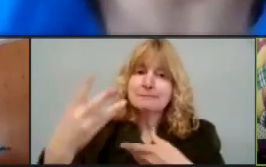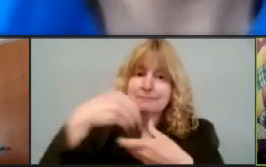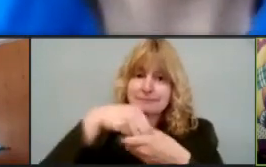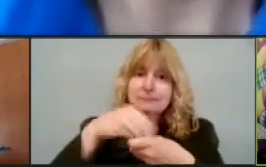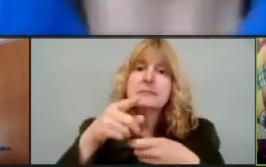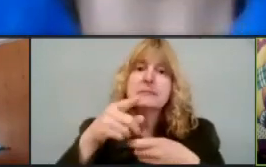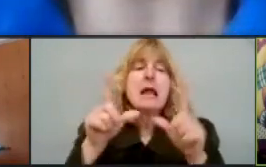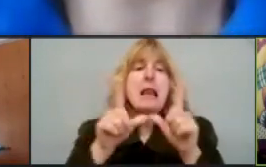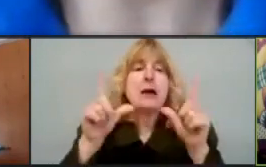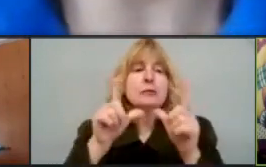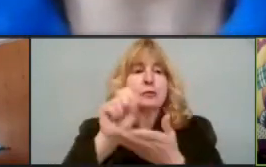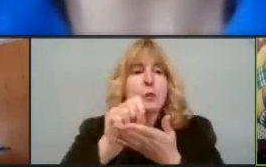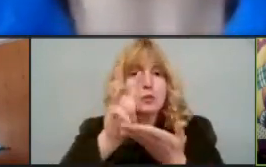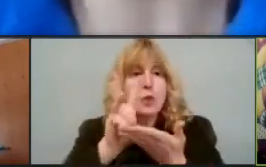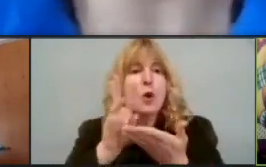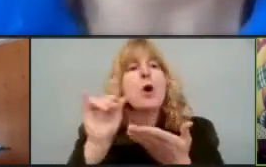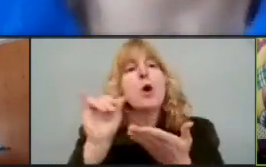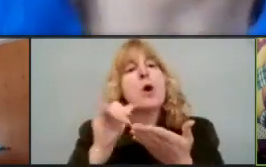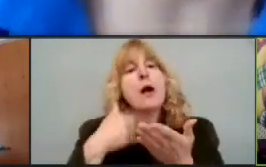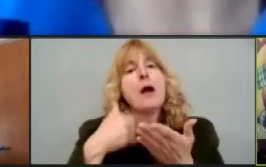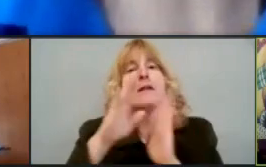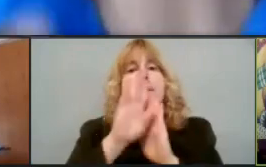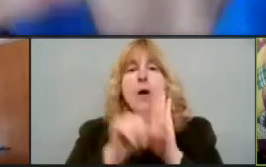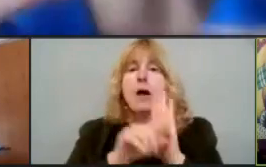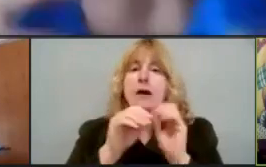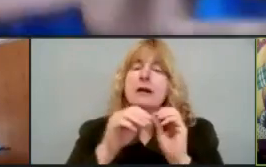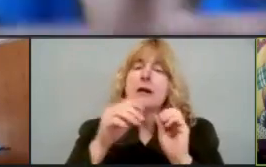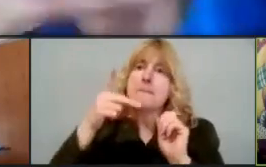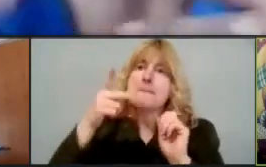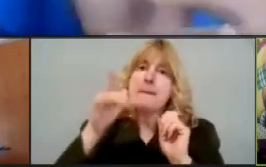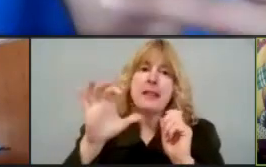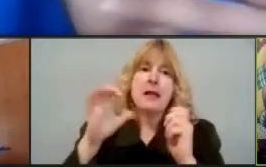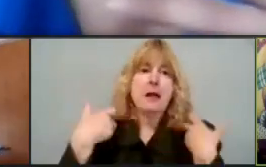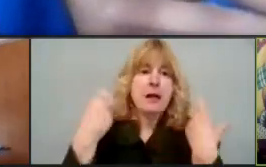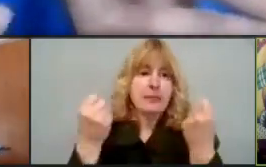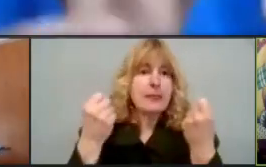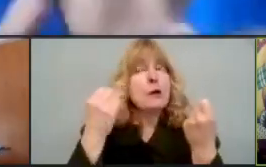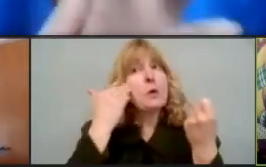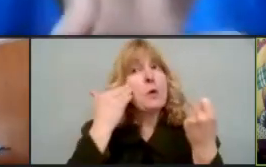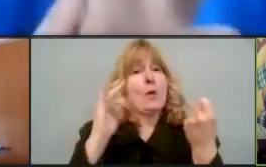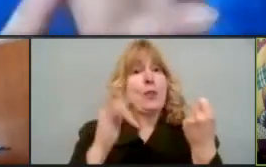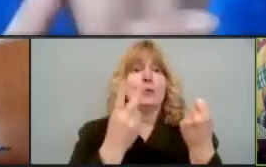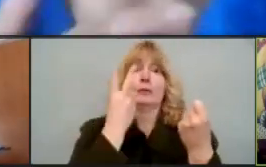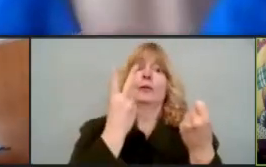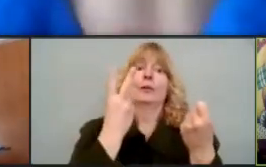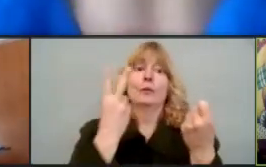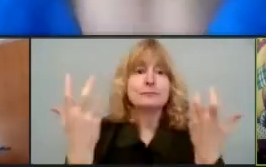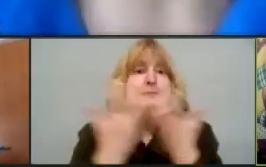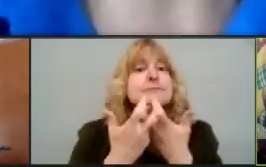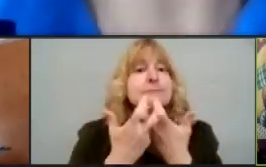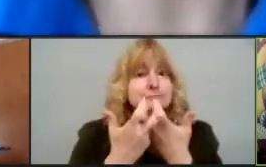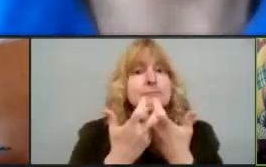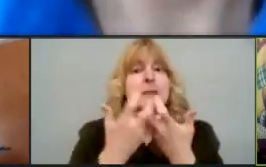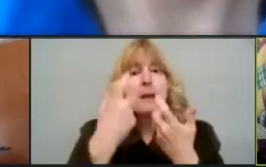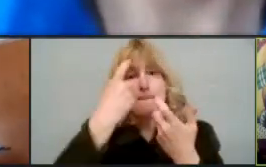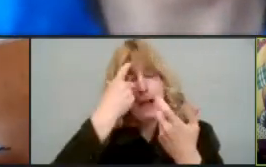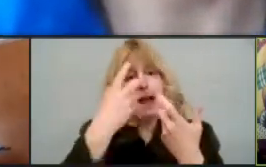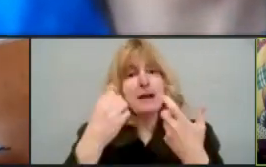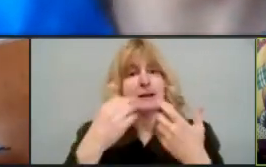also in public health. And we know those two things fit, right? Mind and